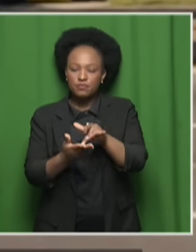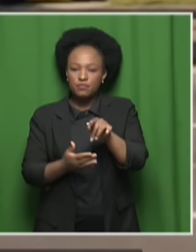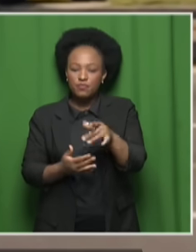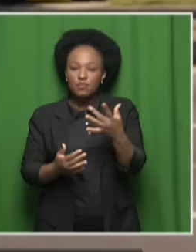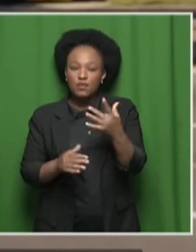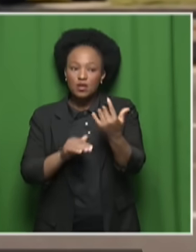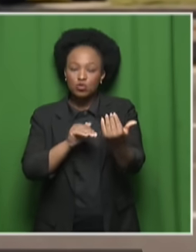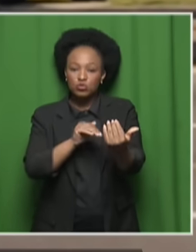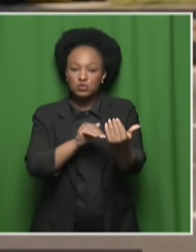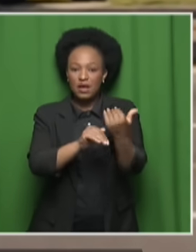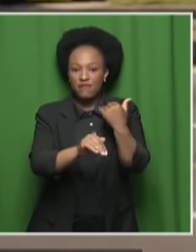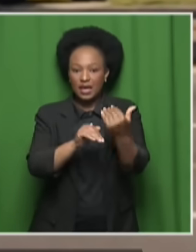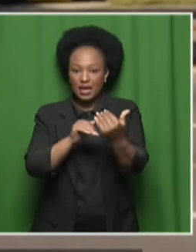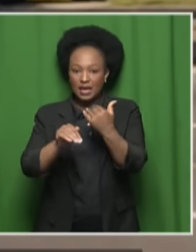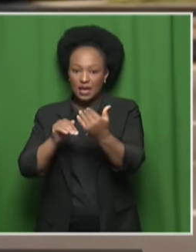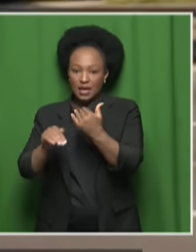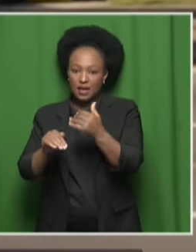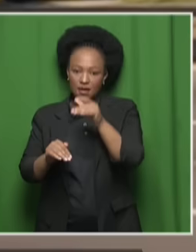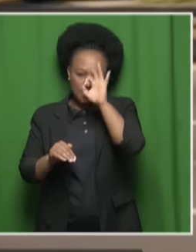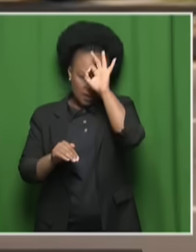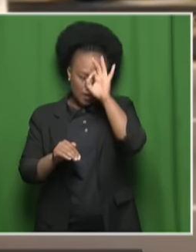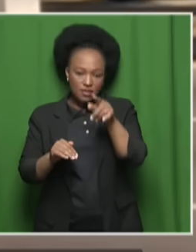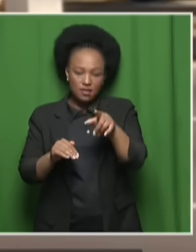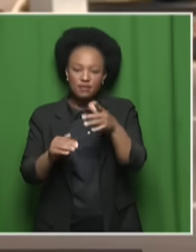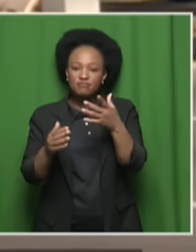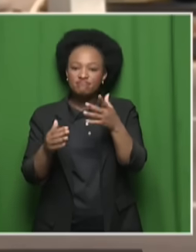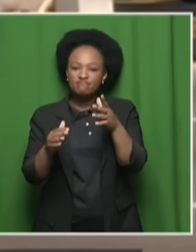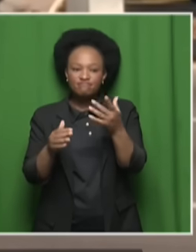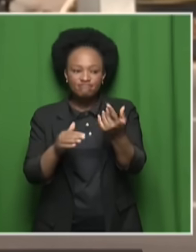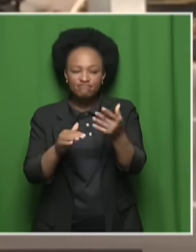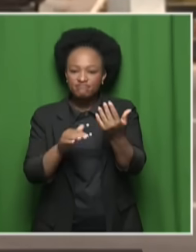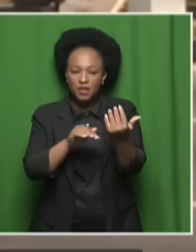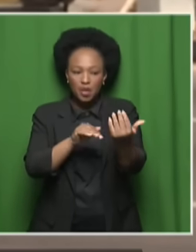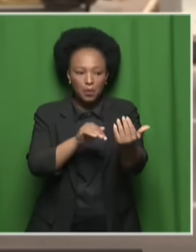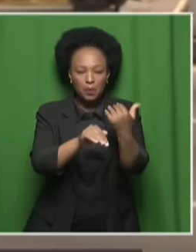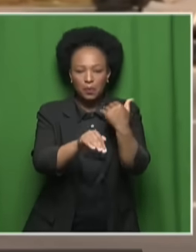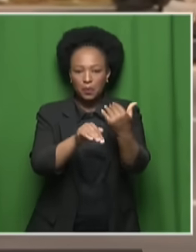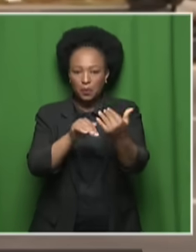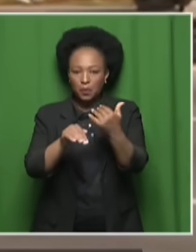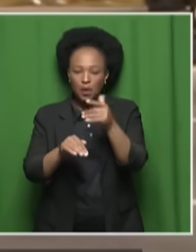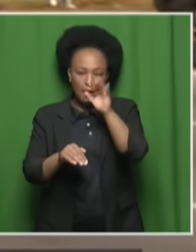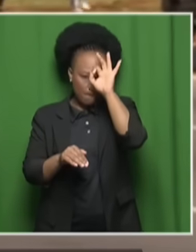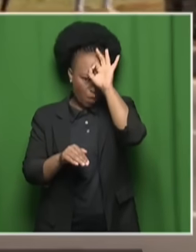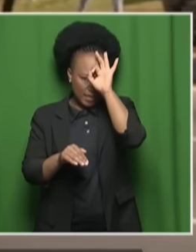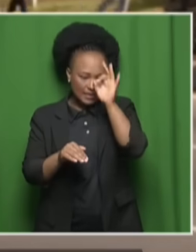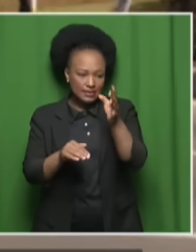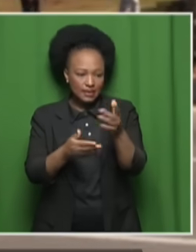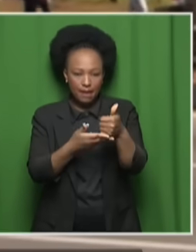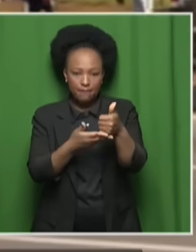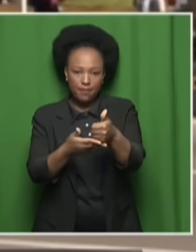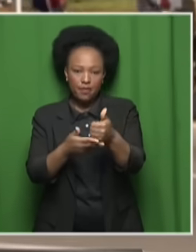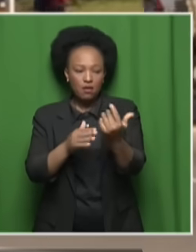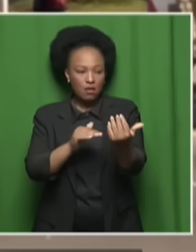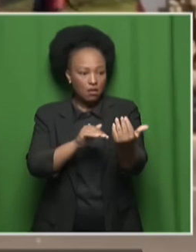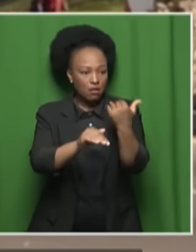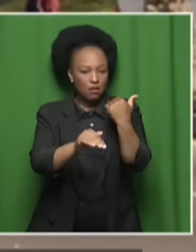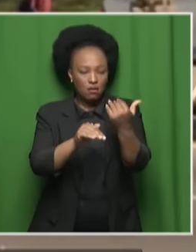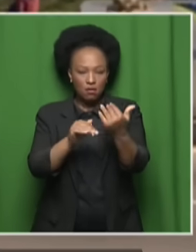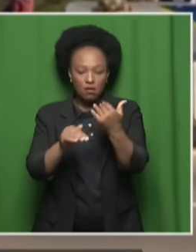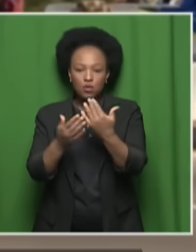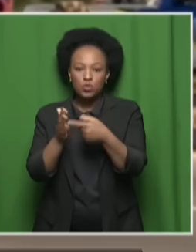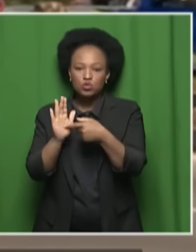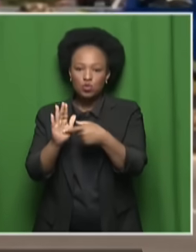here who are also directing pedestrians, directing traffic. Well, I'm just going to ask my colleague so that he can show you the